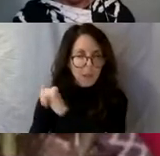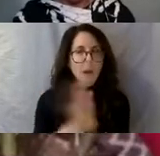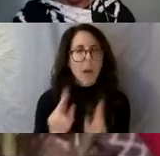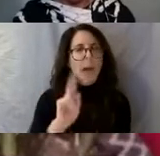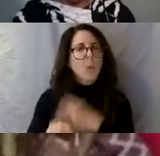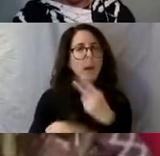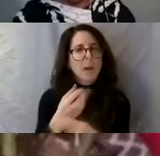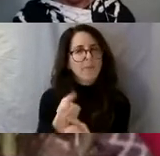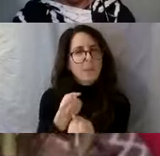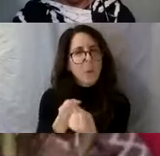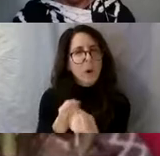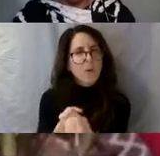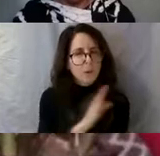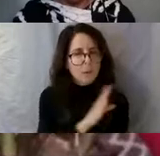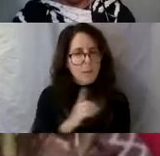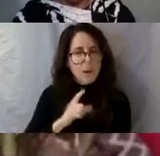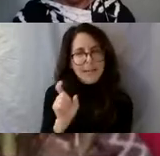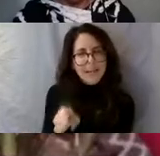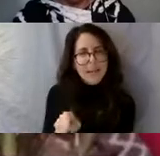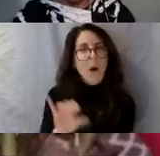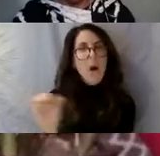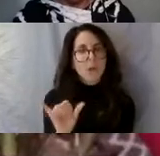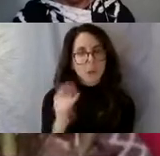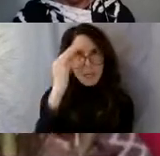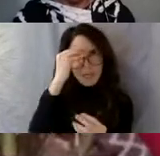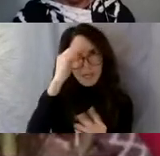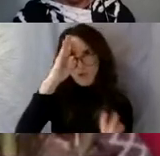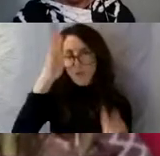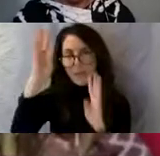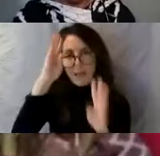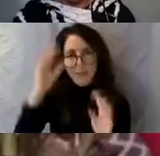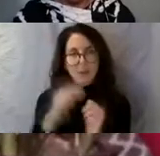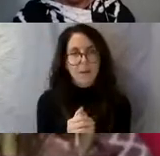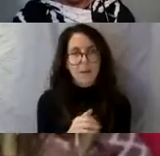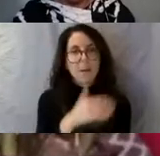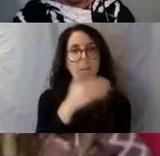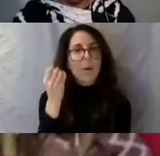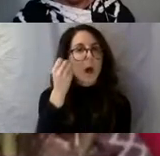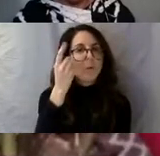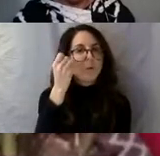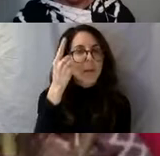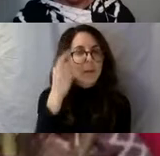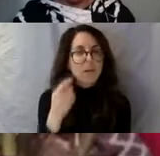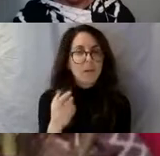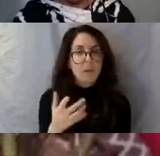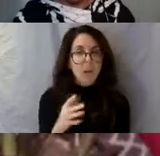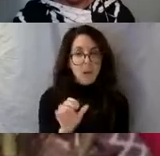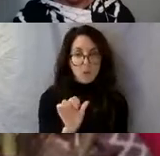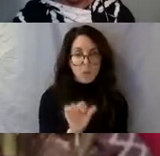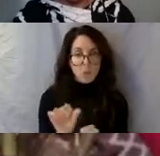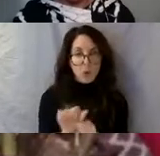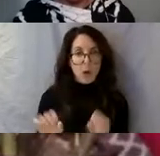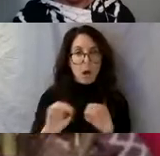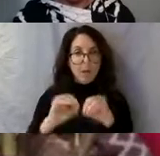need as a board to also think creatively, to also understand the impact of the work for the organizations for which